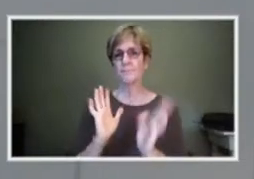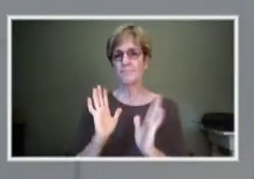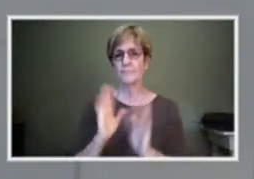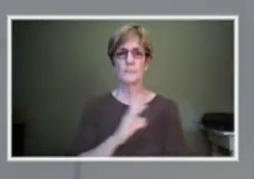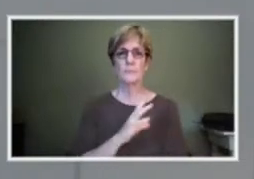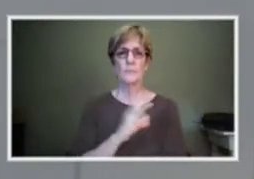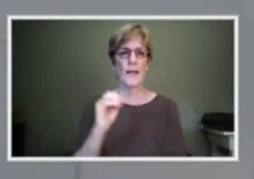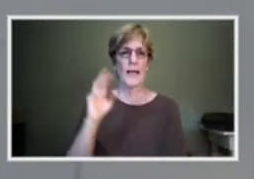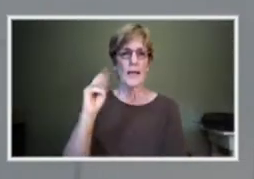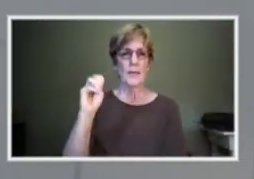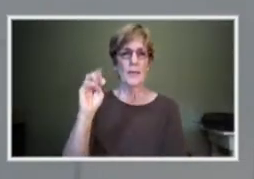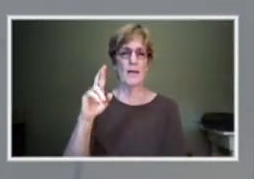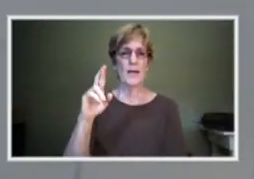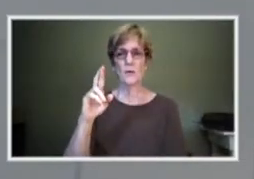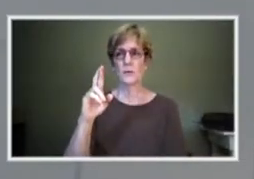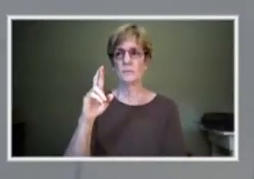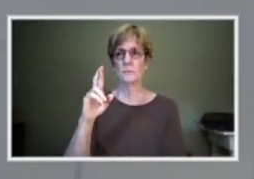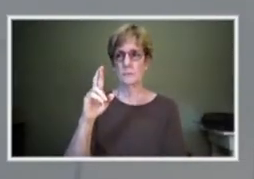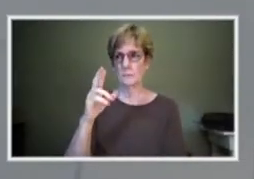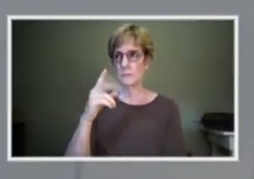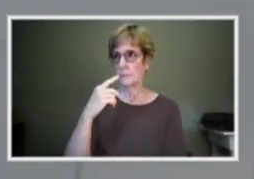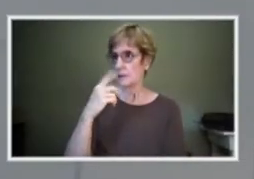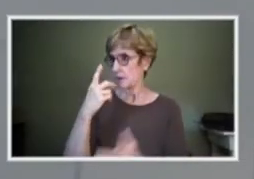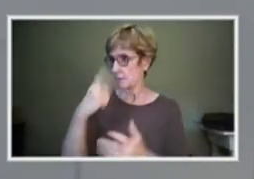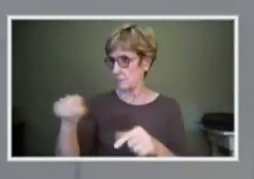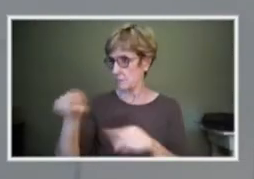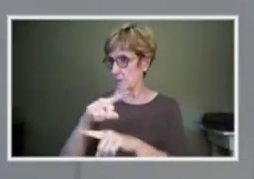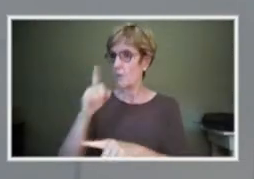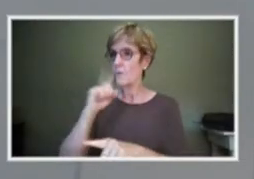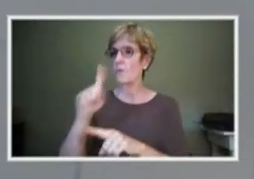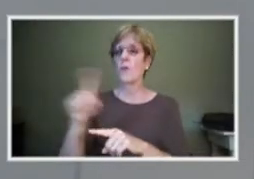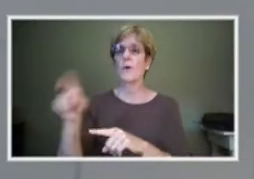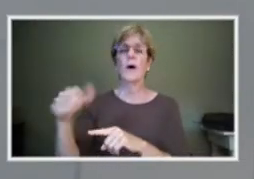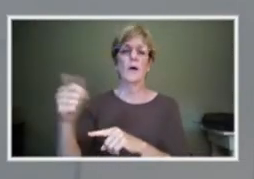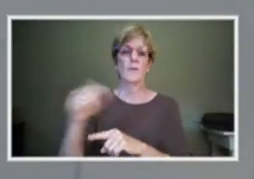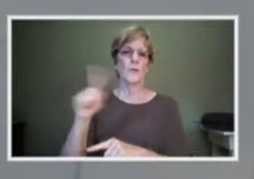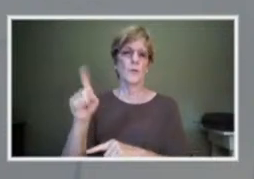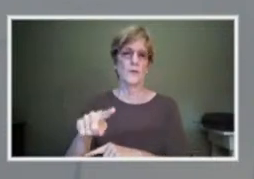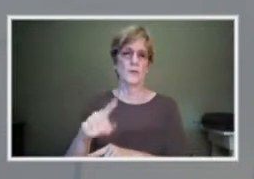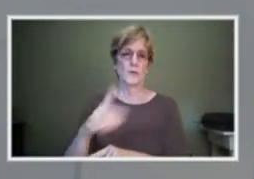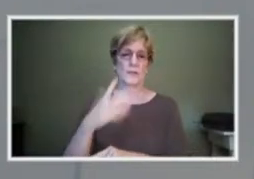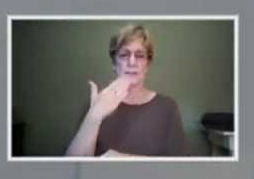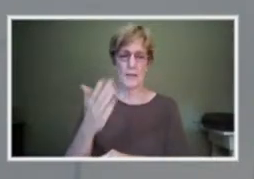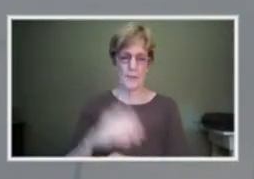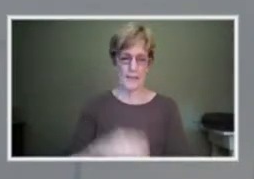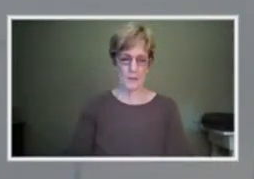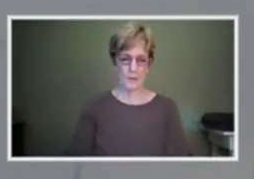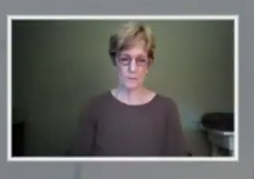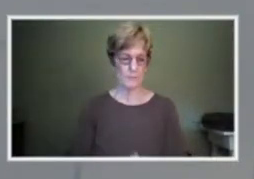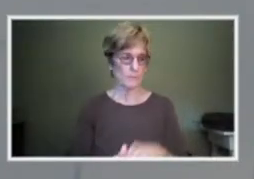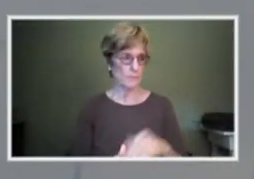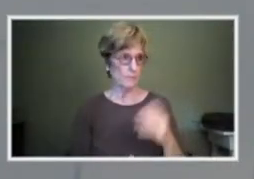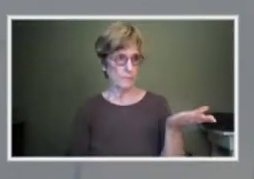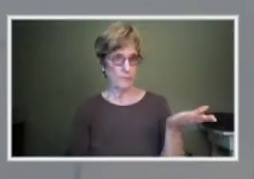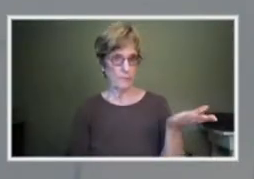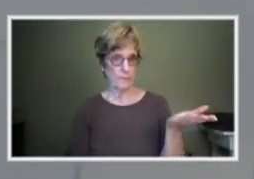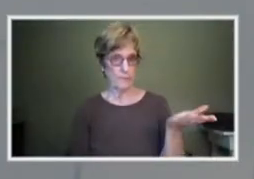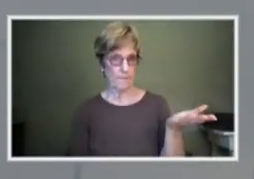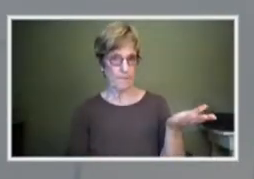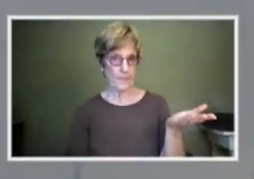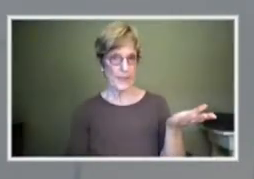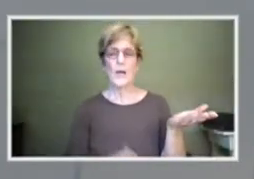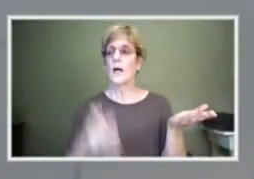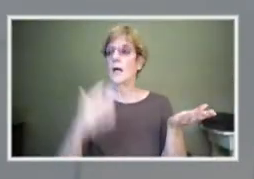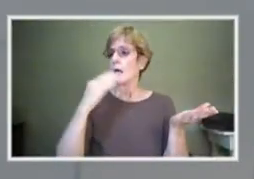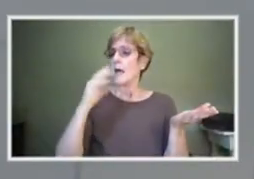has instructed you what you can do in terms of there's additional questions. Thank you. All right. Mr. Driggs? Thank you, Mayor.